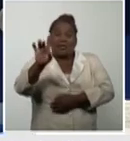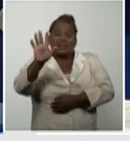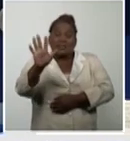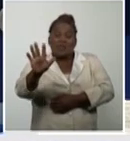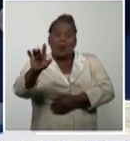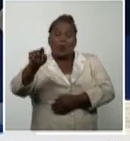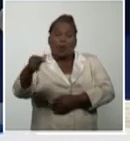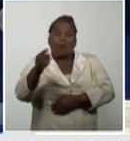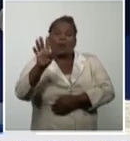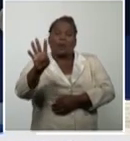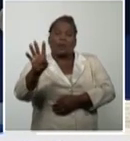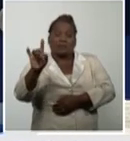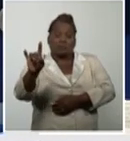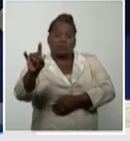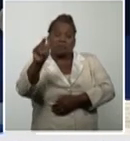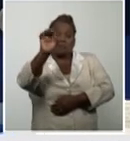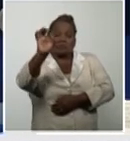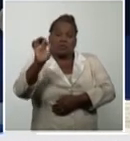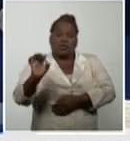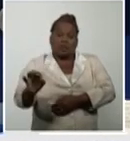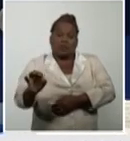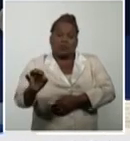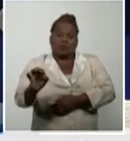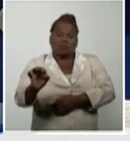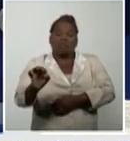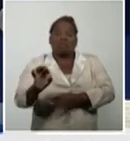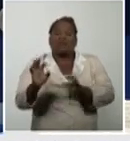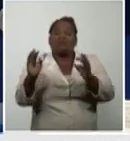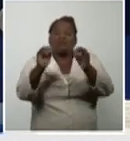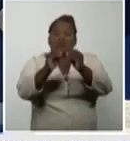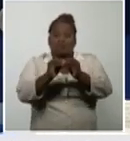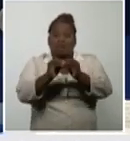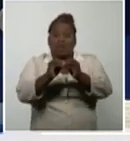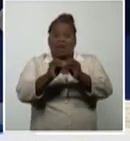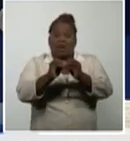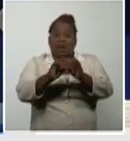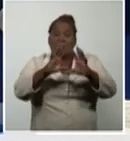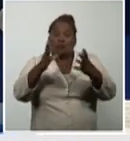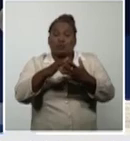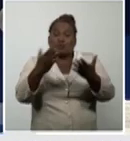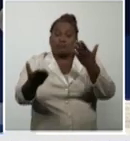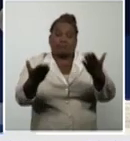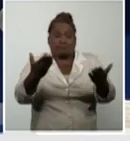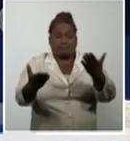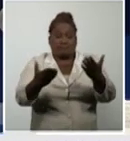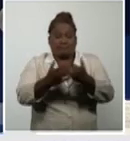45.49% of the total number of cases reported in the world, and yesterday